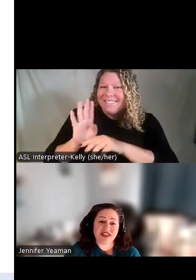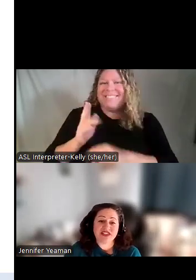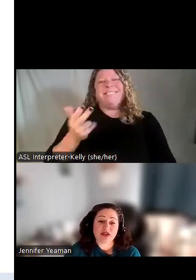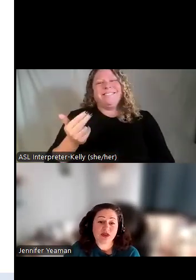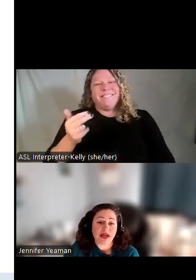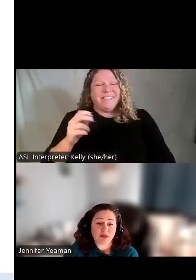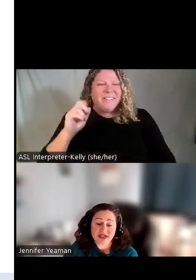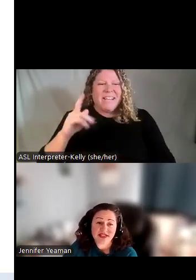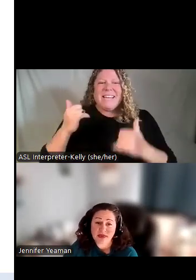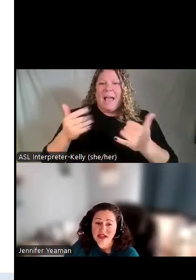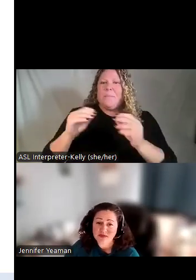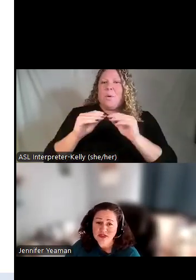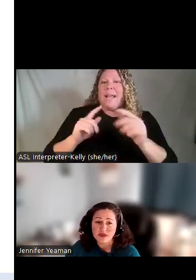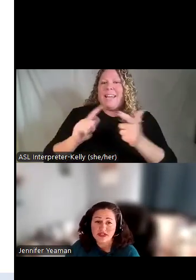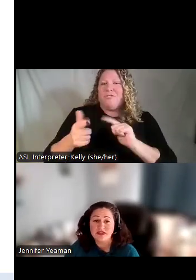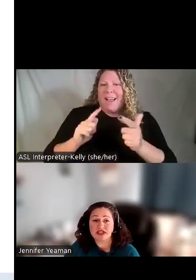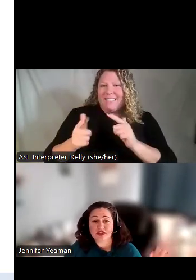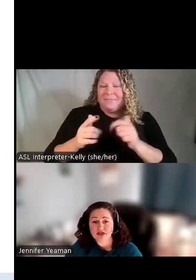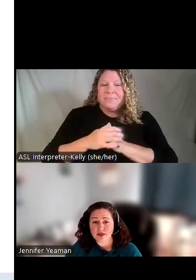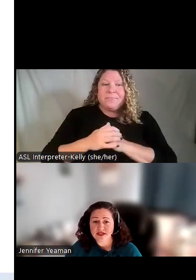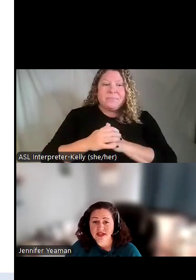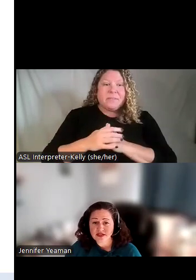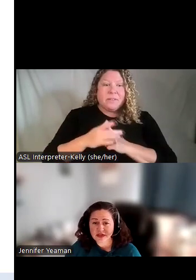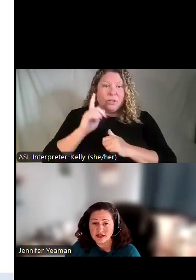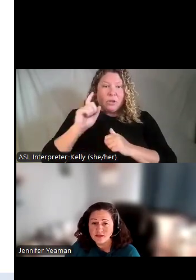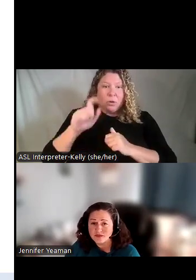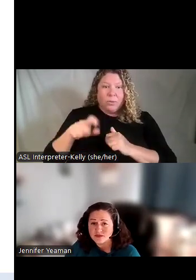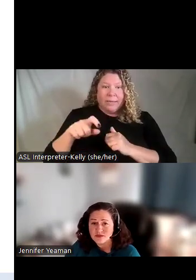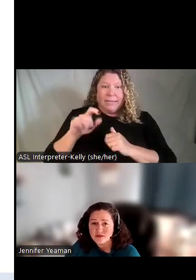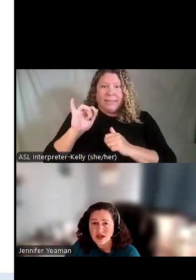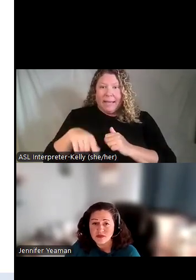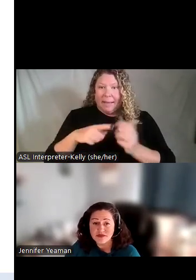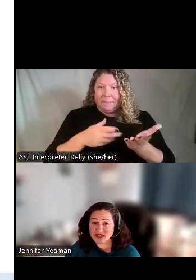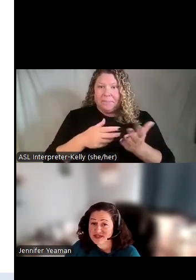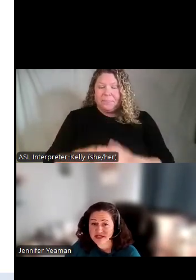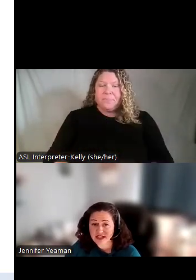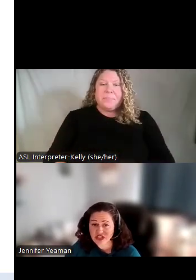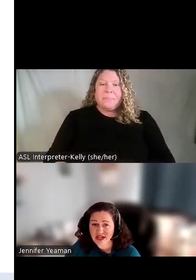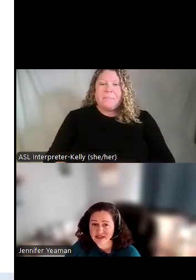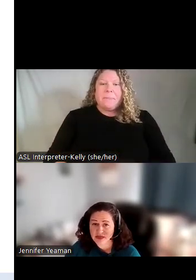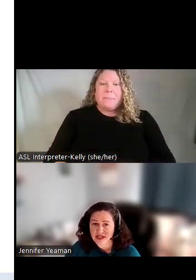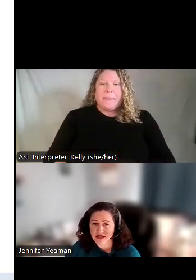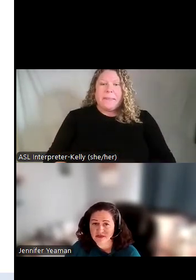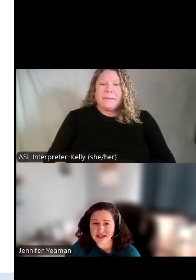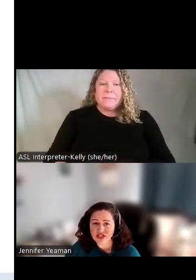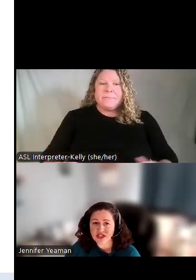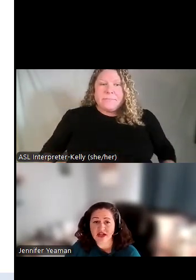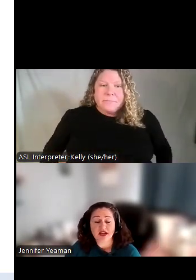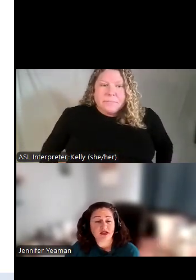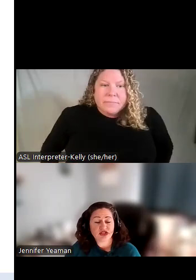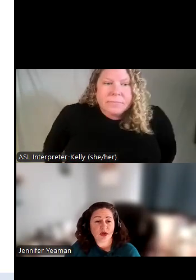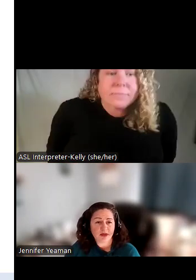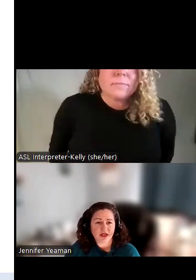So if you would like to participate, you will need the materials we discussed earlier. If you missed the discussion at the beginning of the